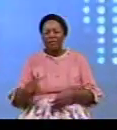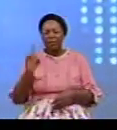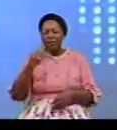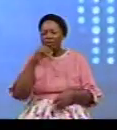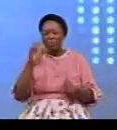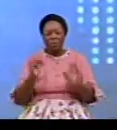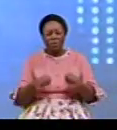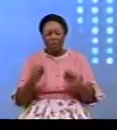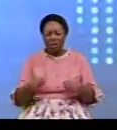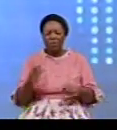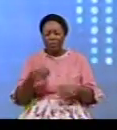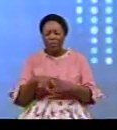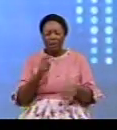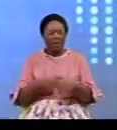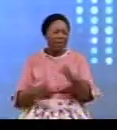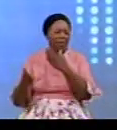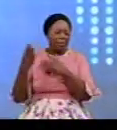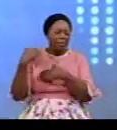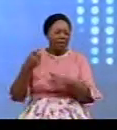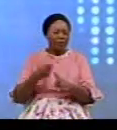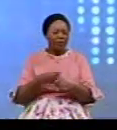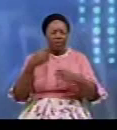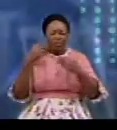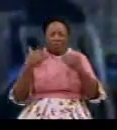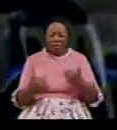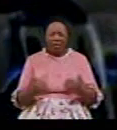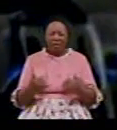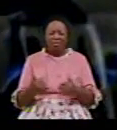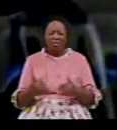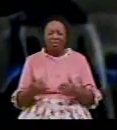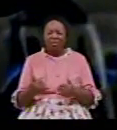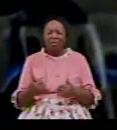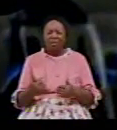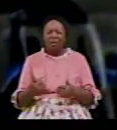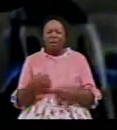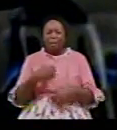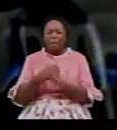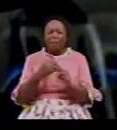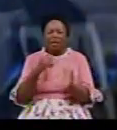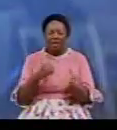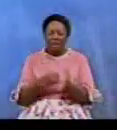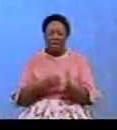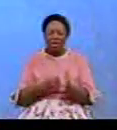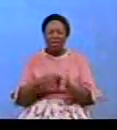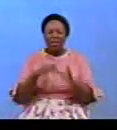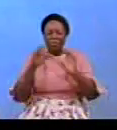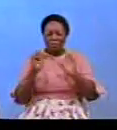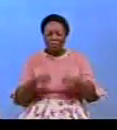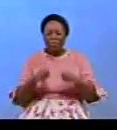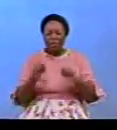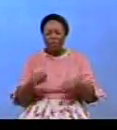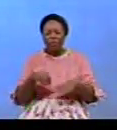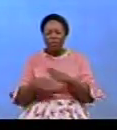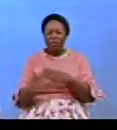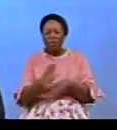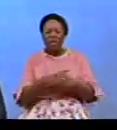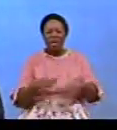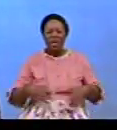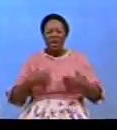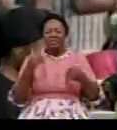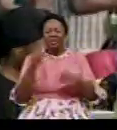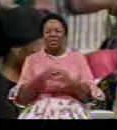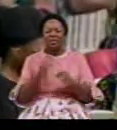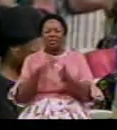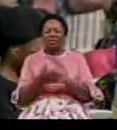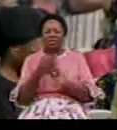by the roadside there. Let's make sure we moment designate some to be there. Possible in their lives, in